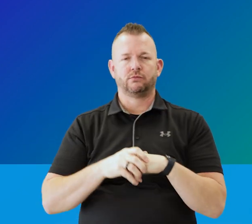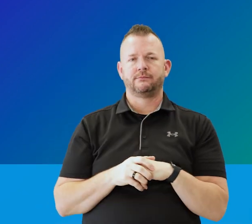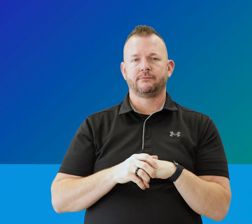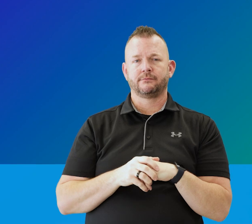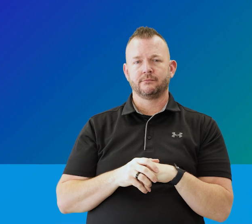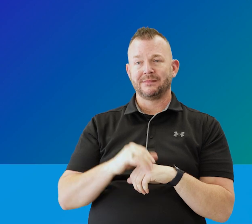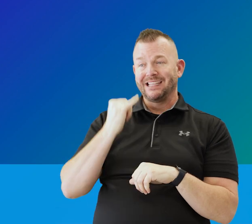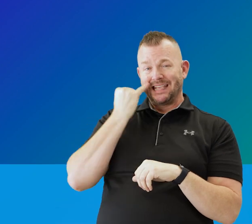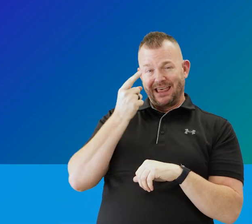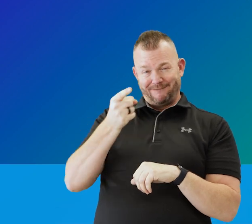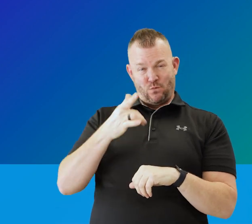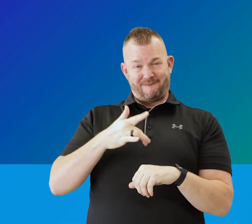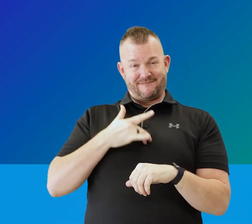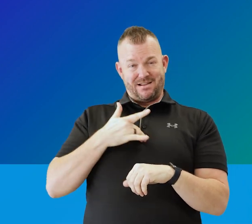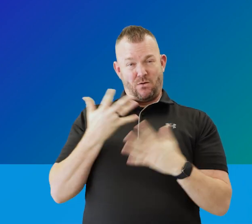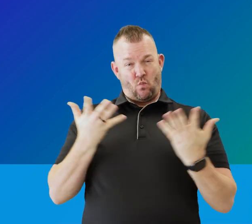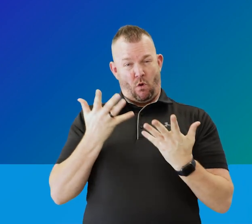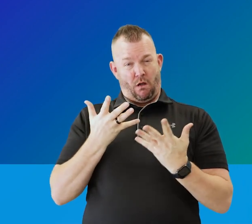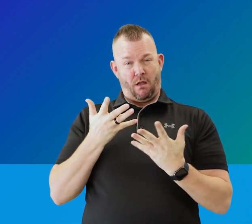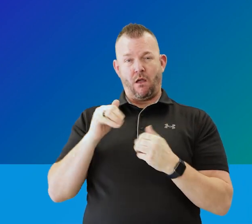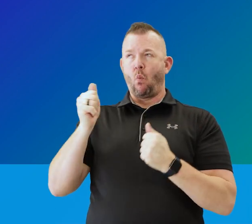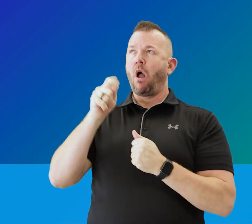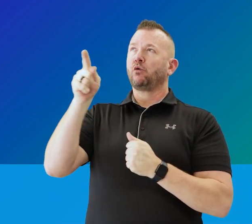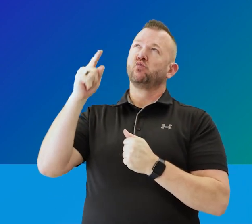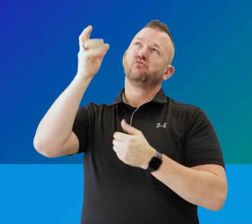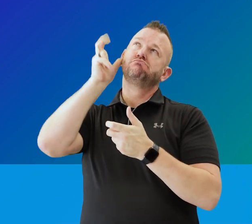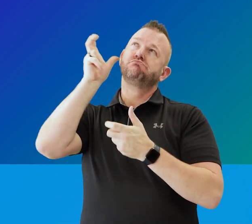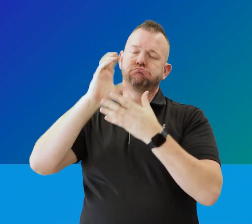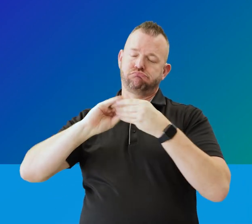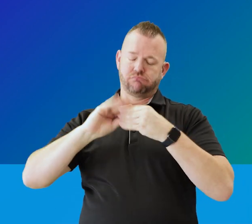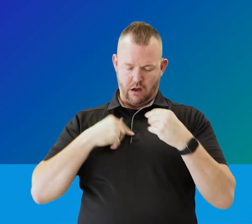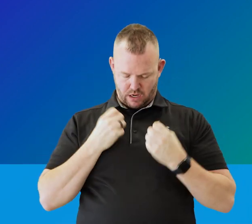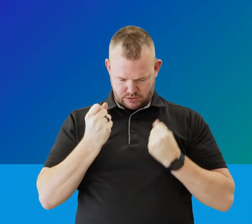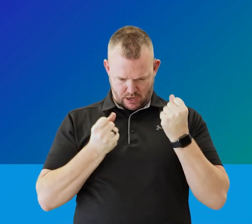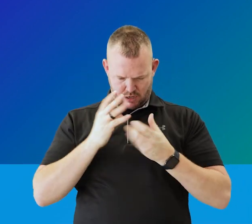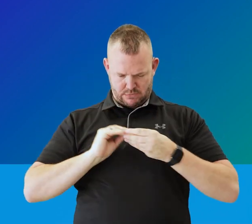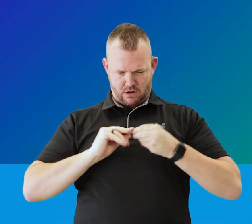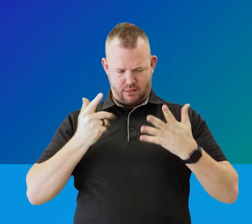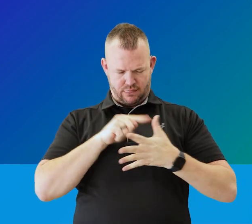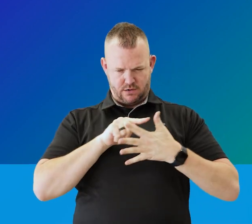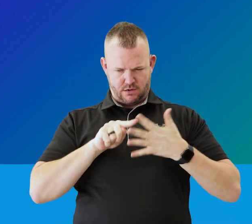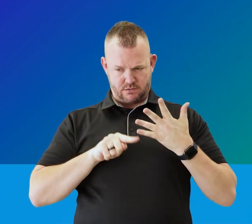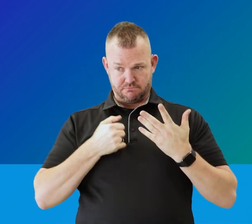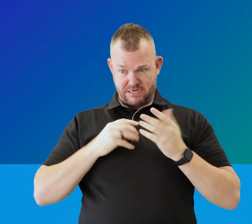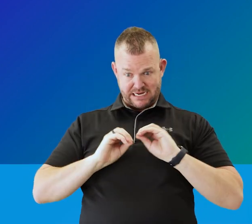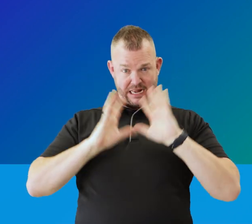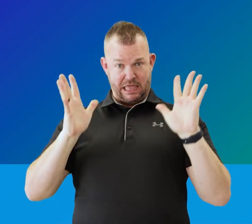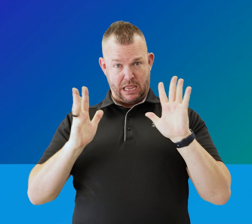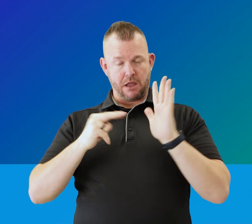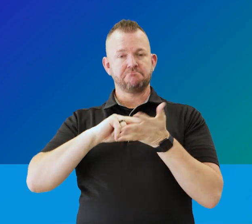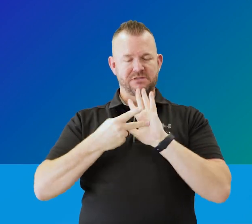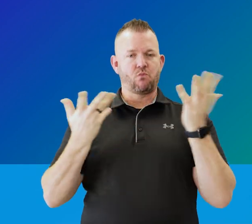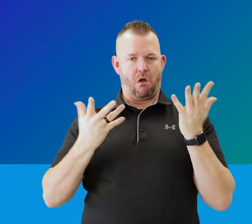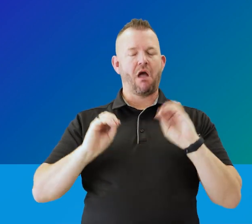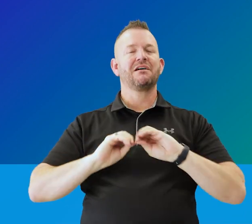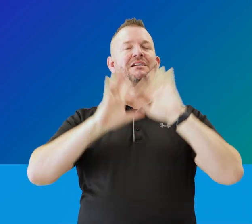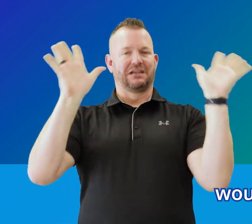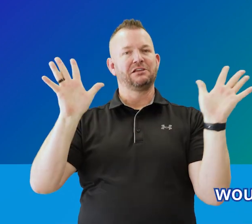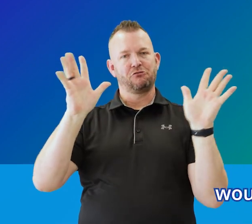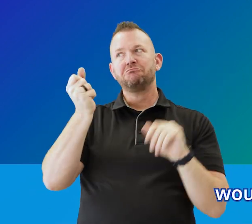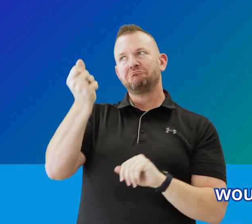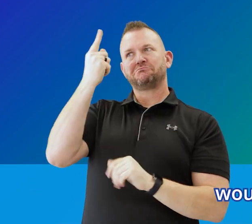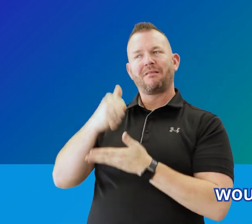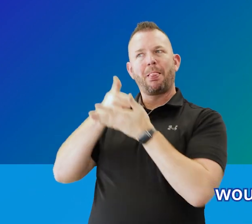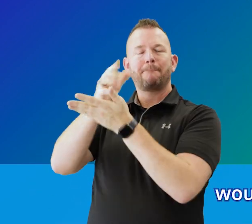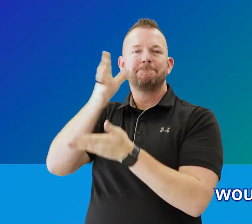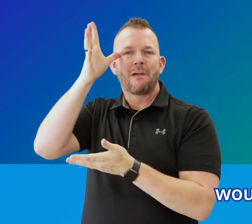way to see if you're doing that would be to listen to what you're saying. And if you were to interpret the words literally,